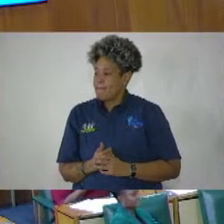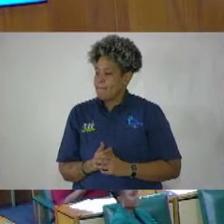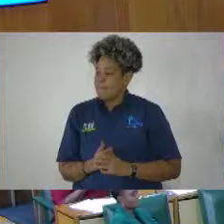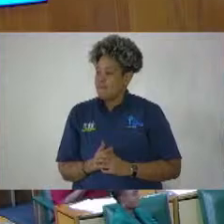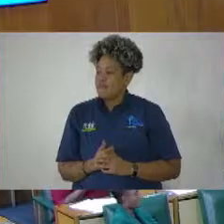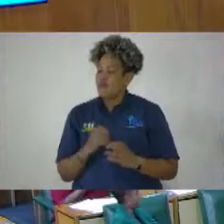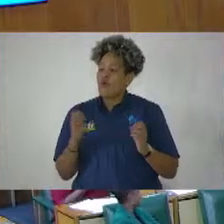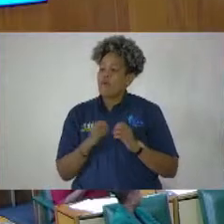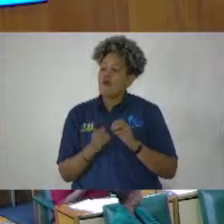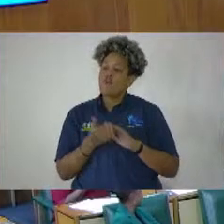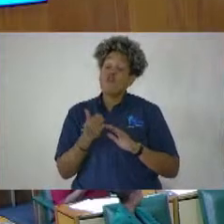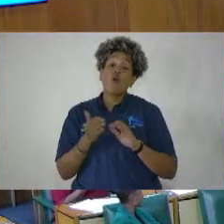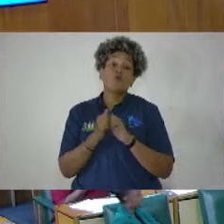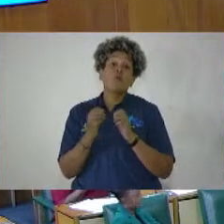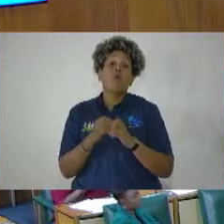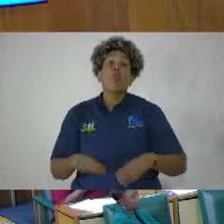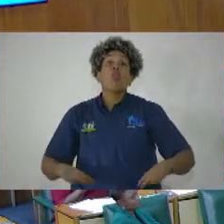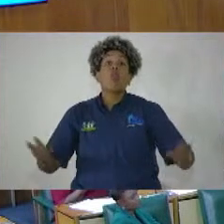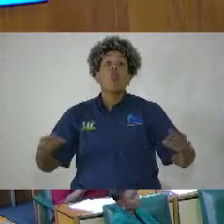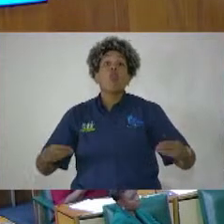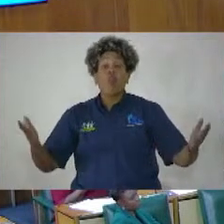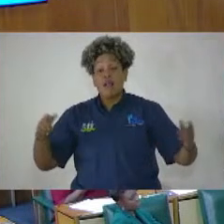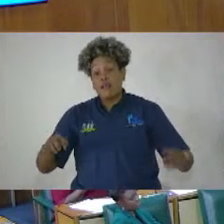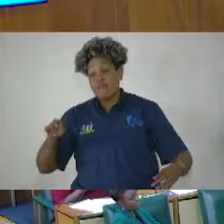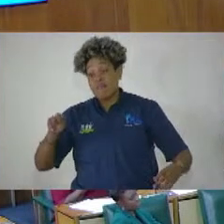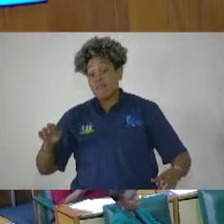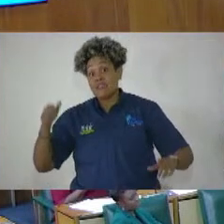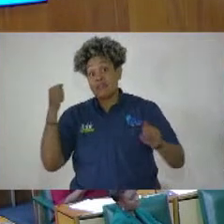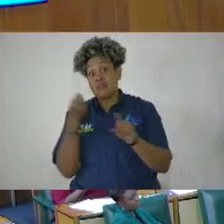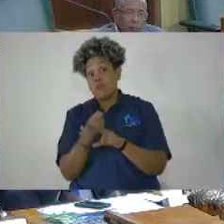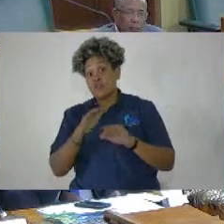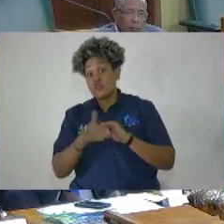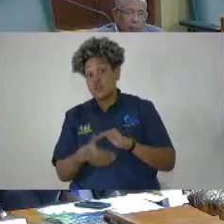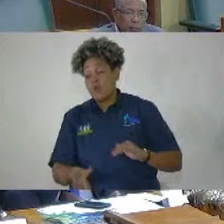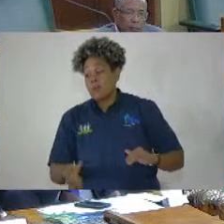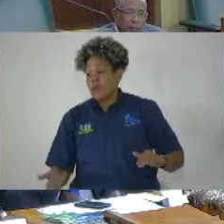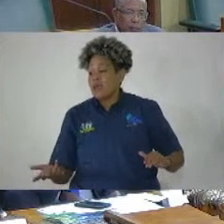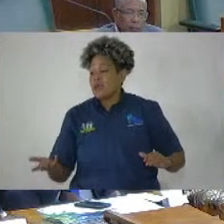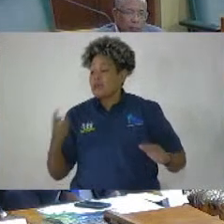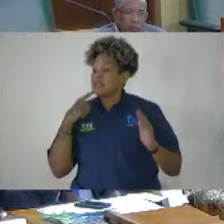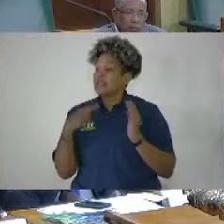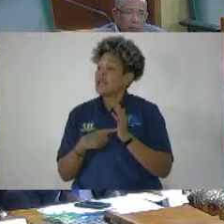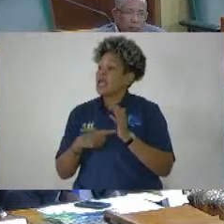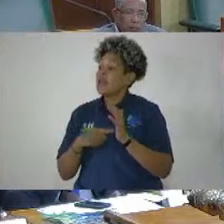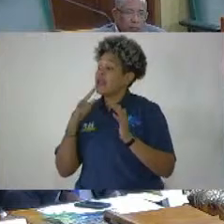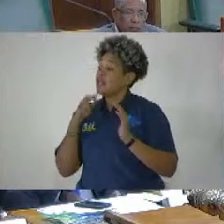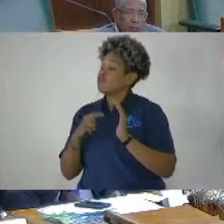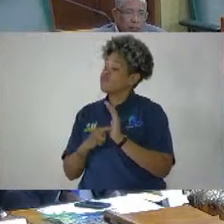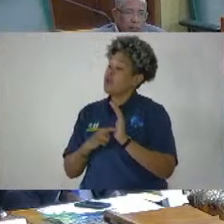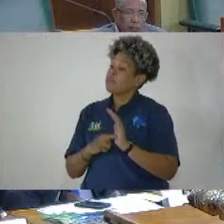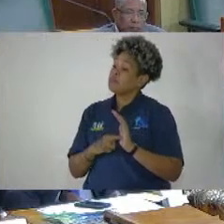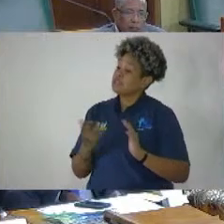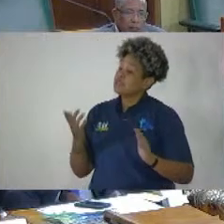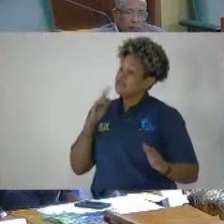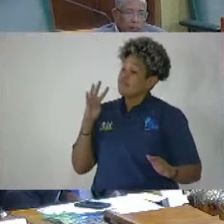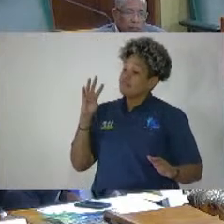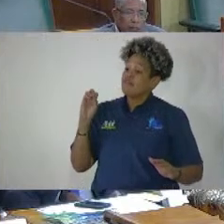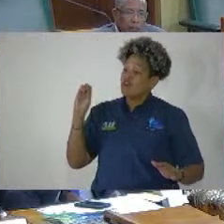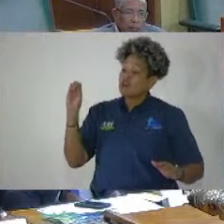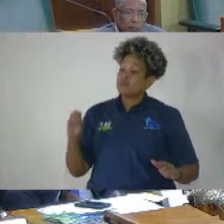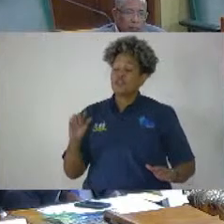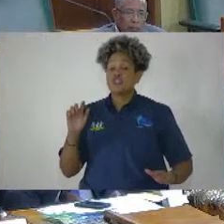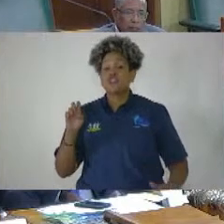Because FinSAC levied on this country debt that represented 40% of